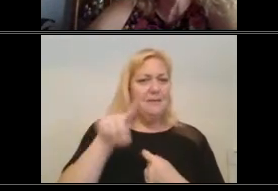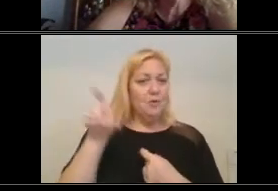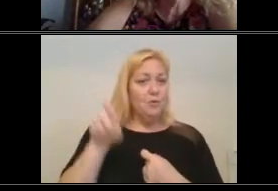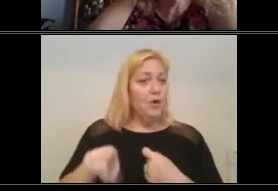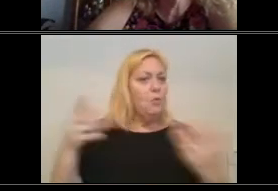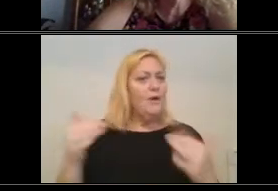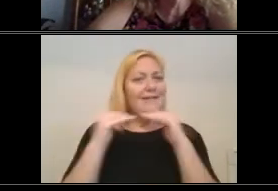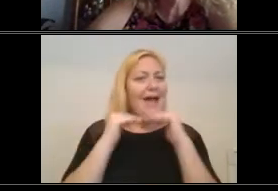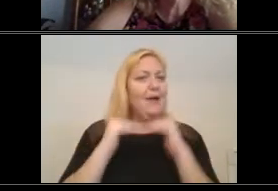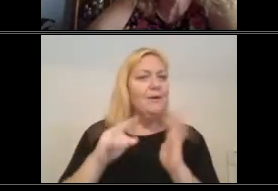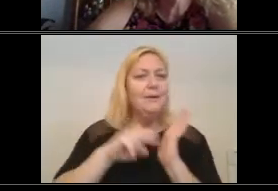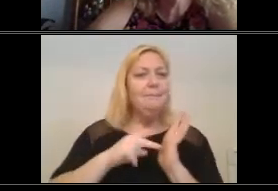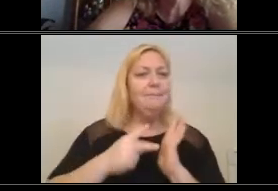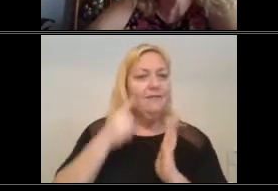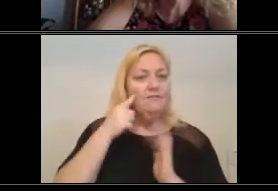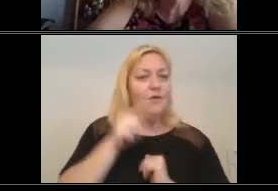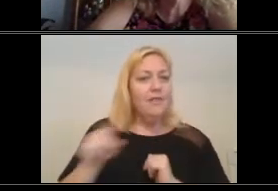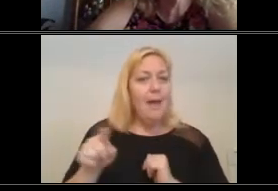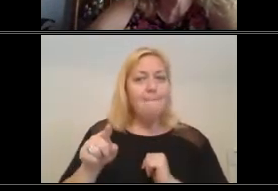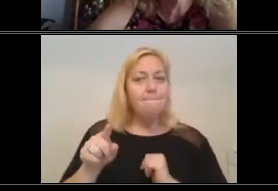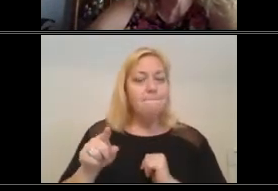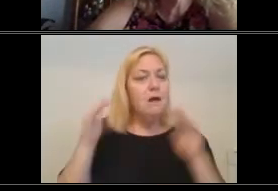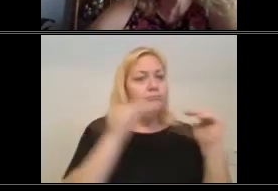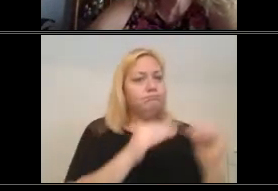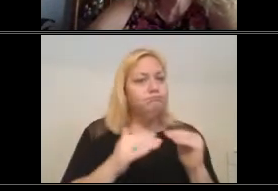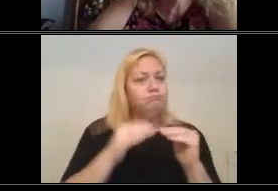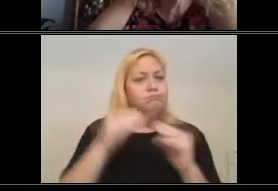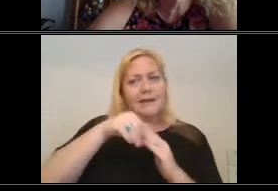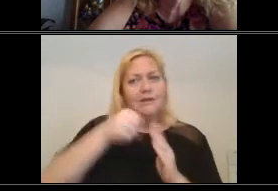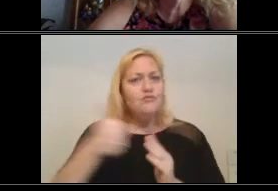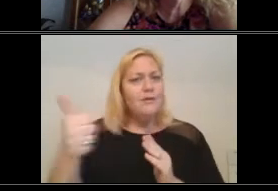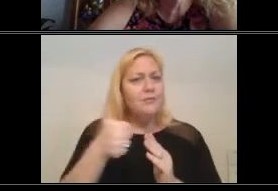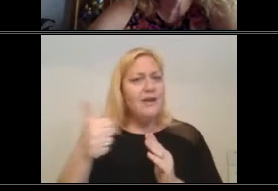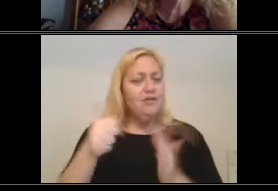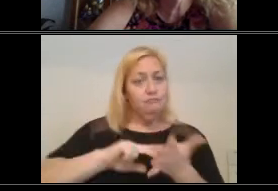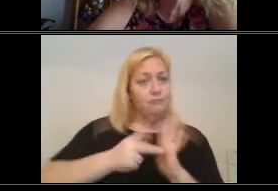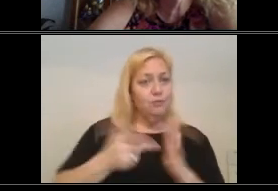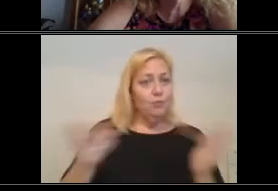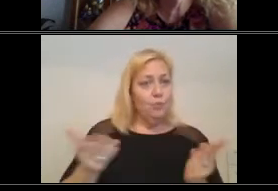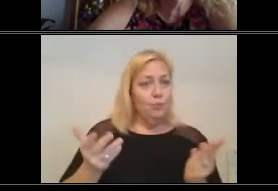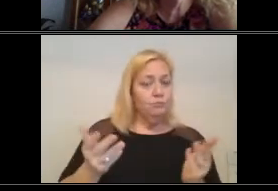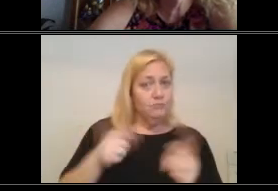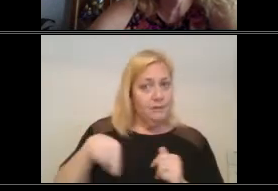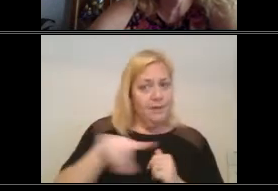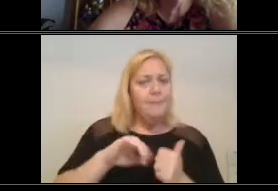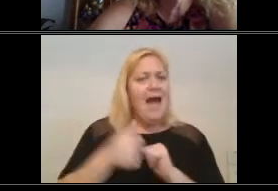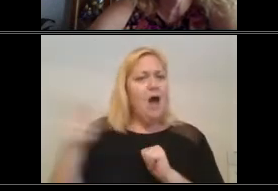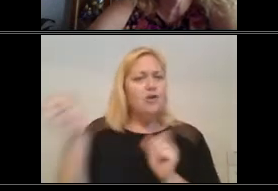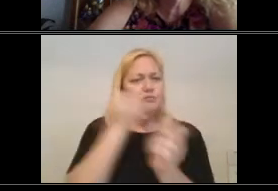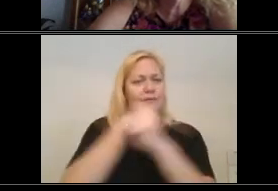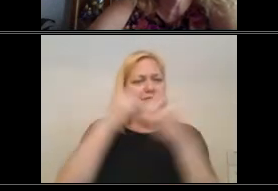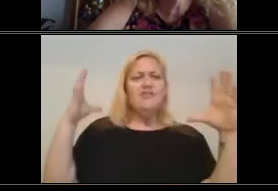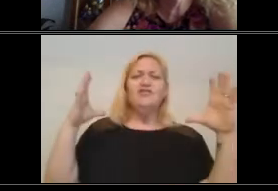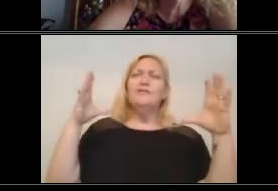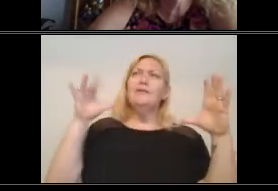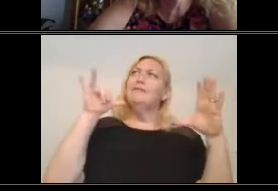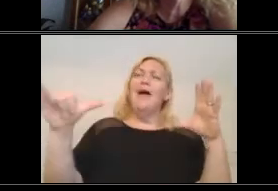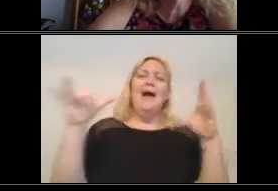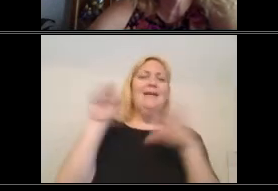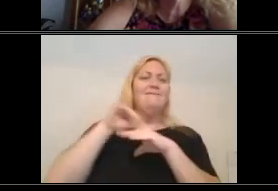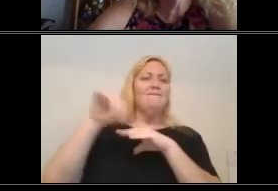equity mean to them? What does equity and transportation mean to them? And how do they envision an equity advisory